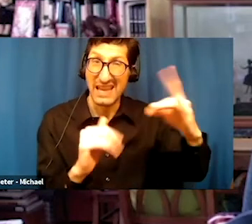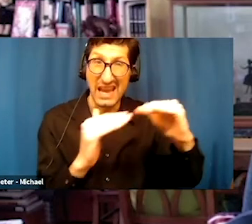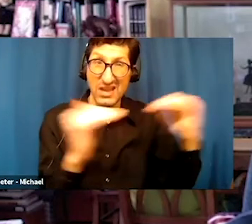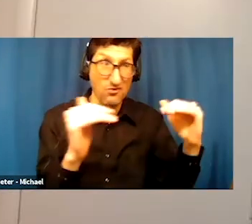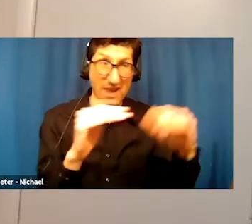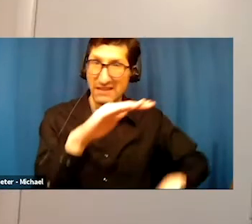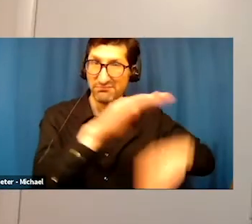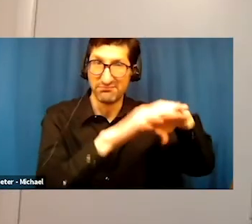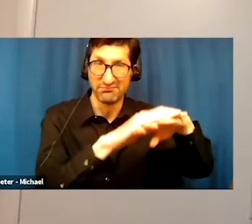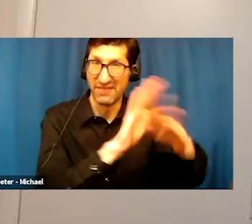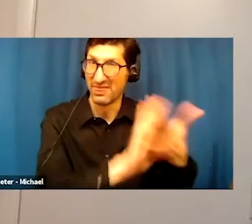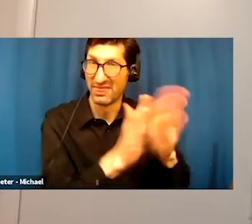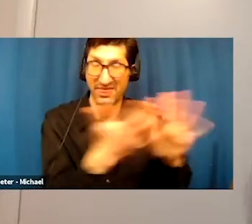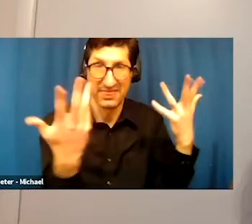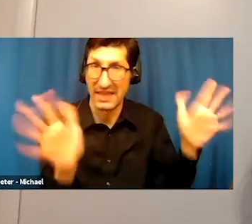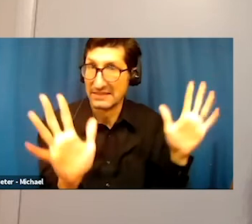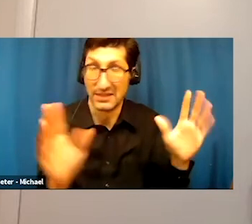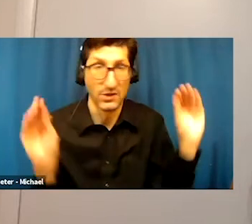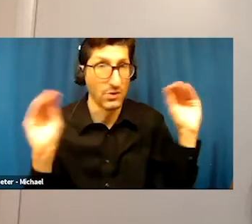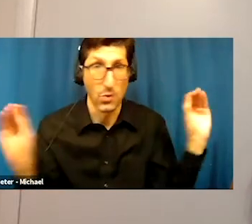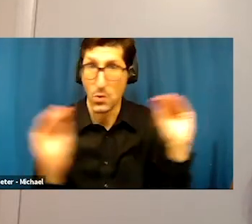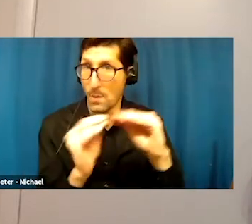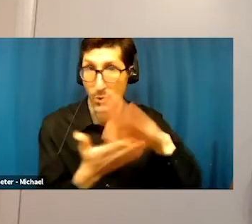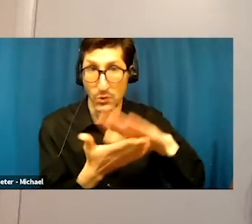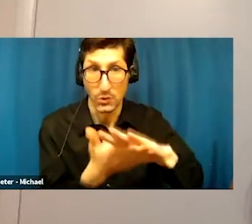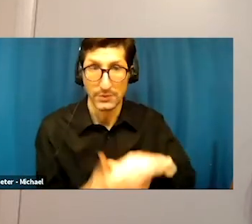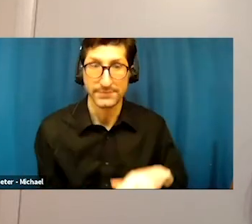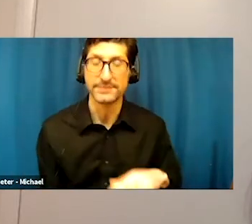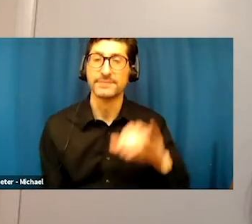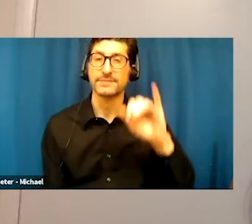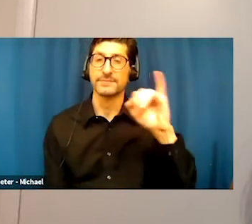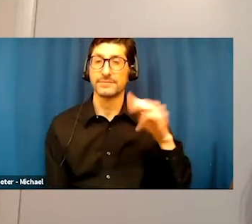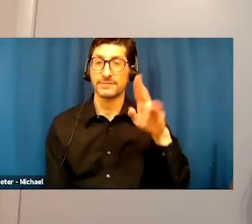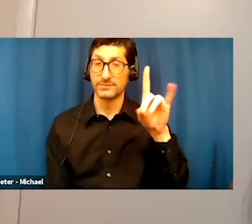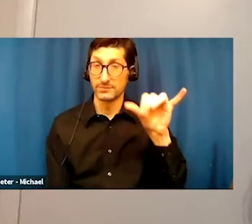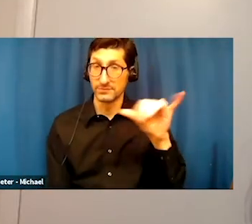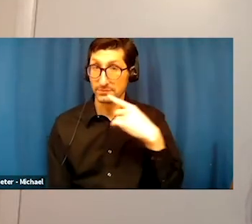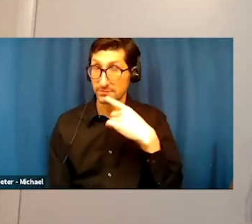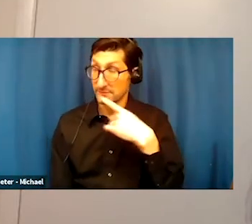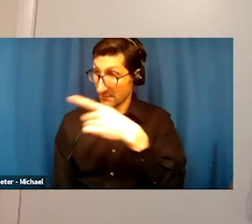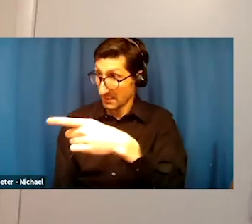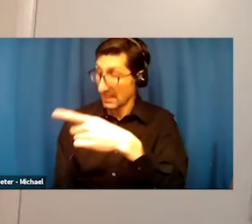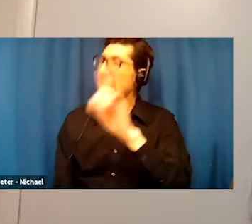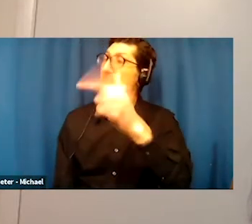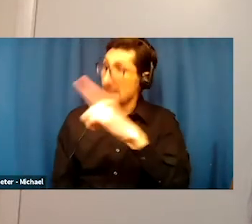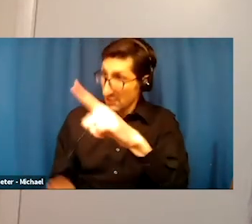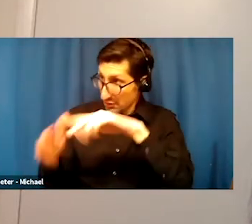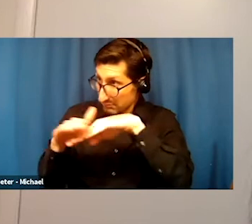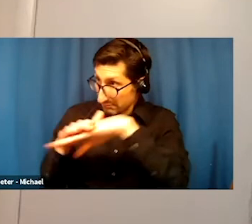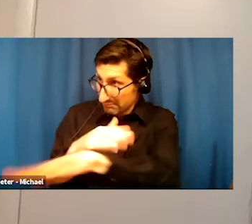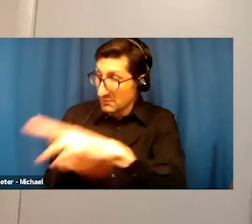But then you went on to a, to an all girls private high school.